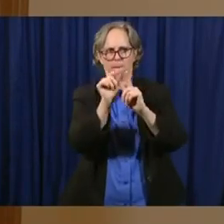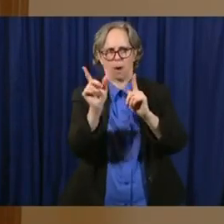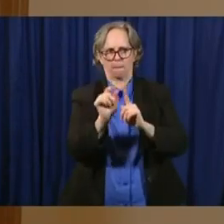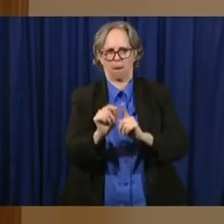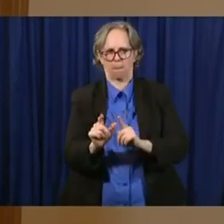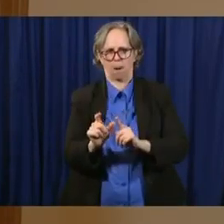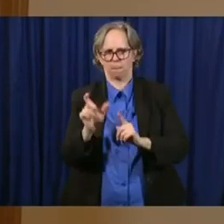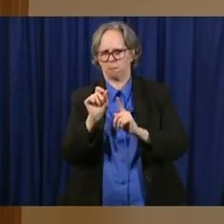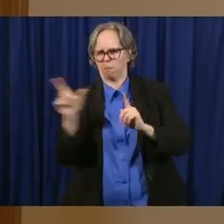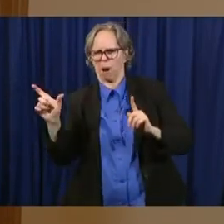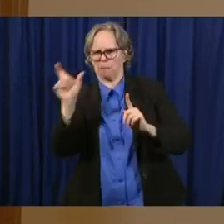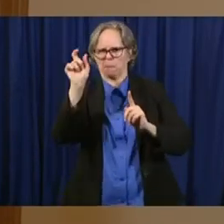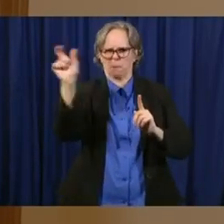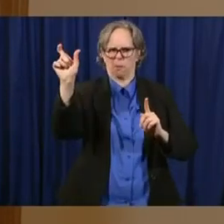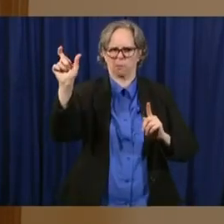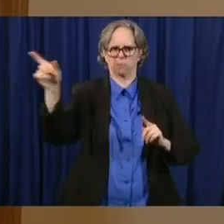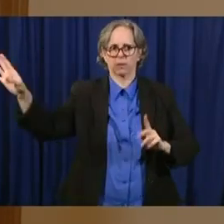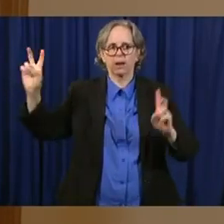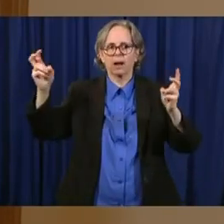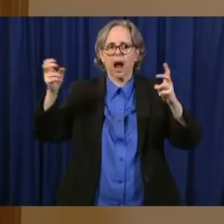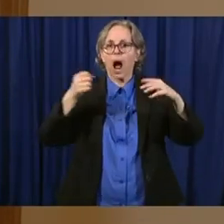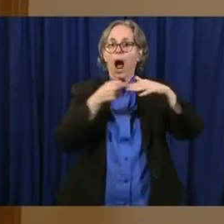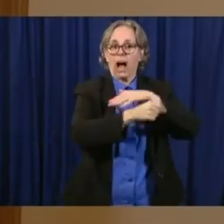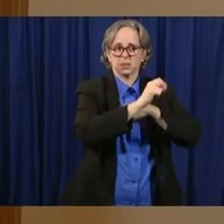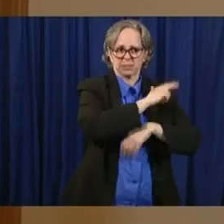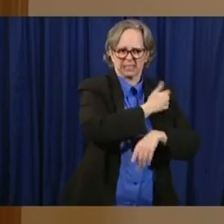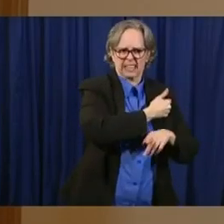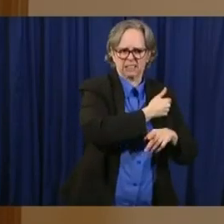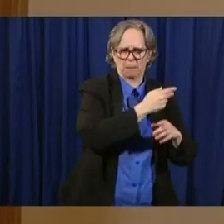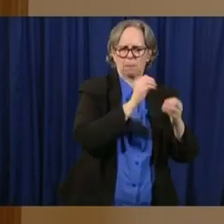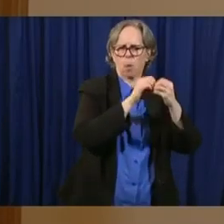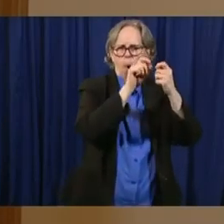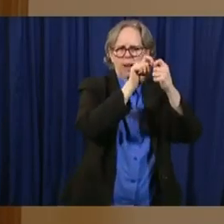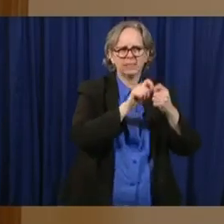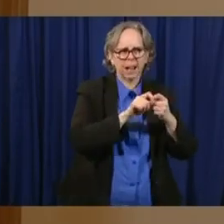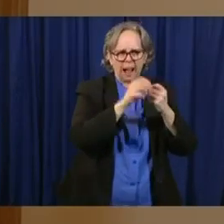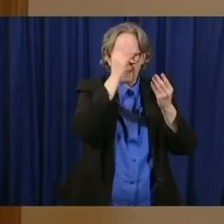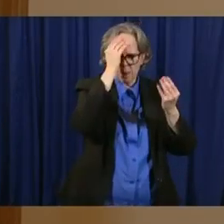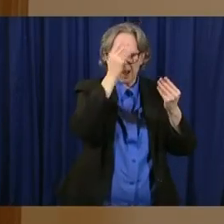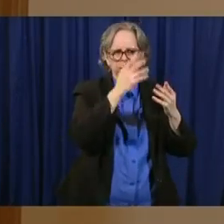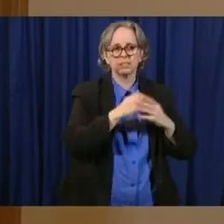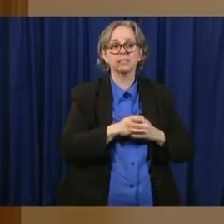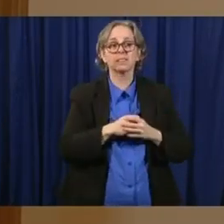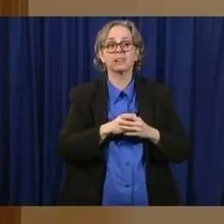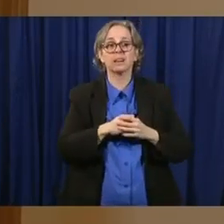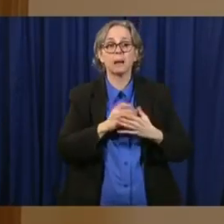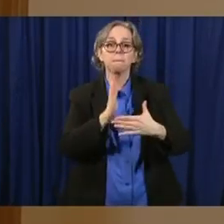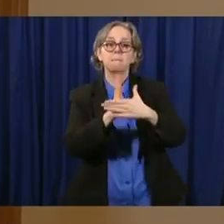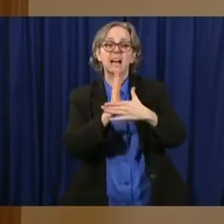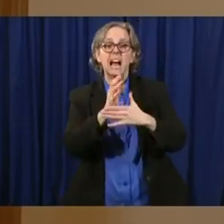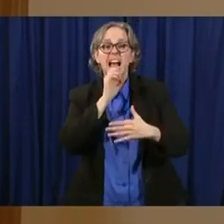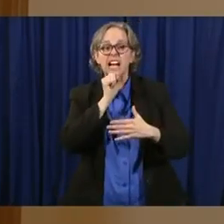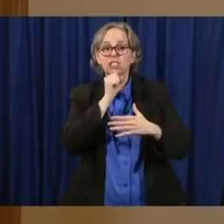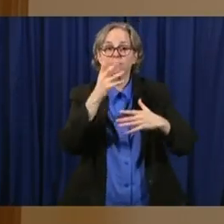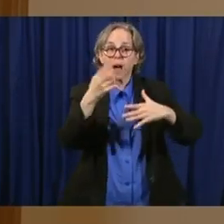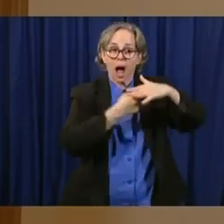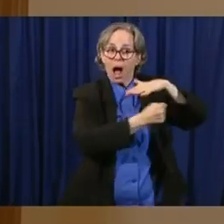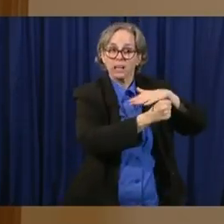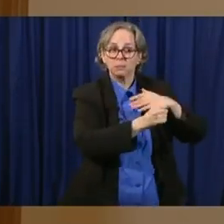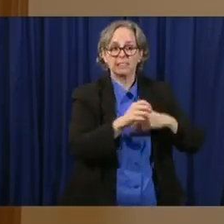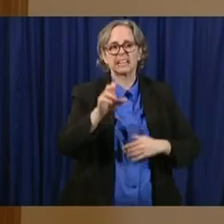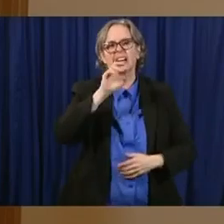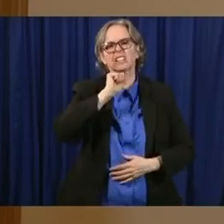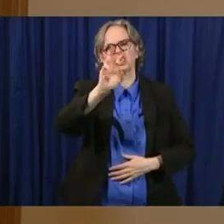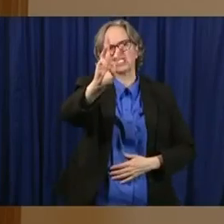shows hospitalizations, a little bit of detailed data. The mean age at hospitalization is 64, but as you can see